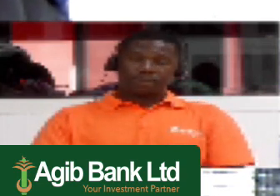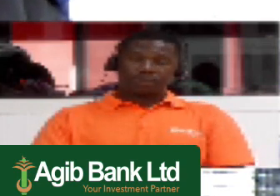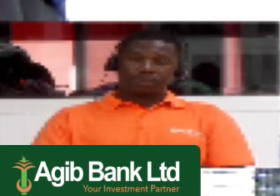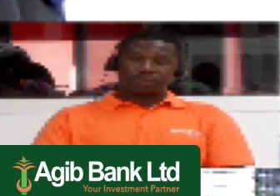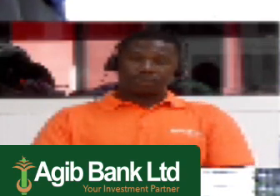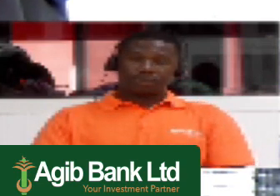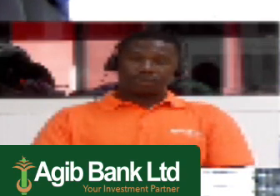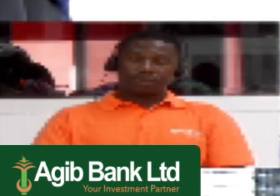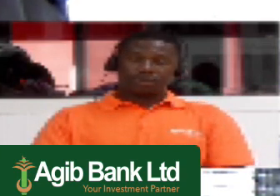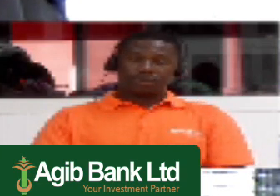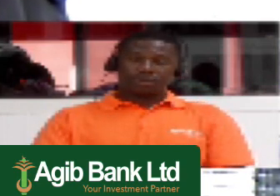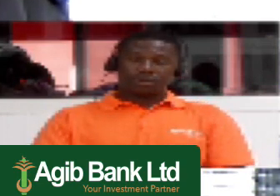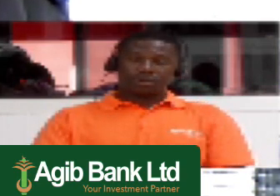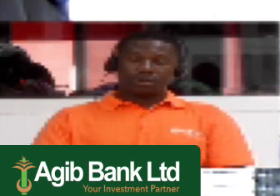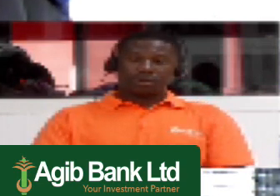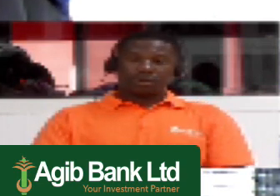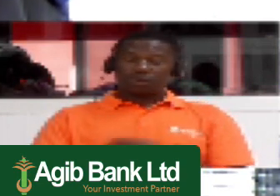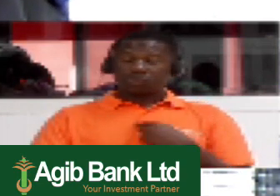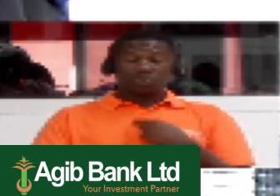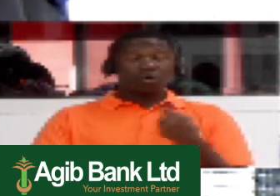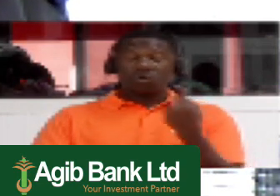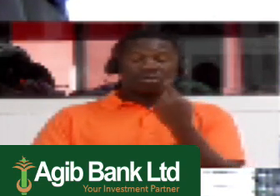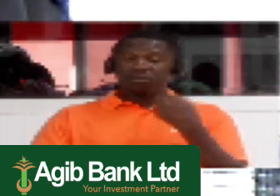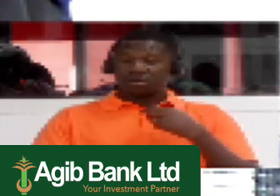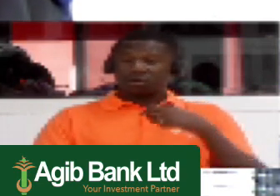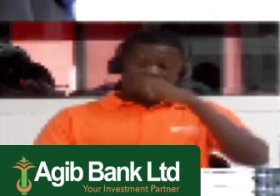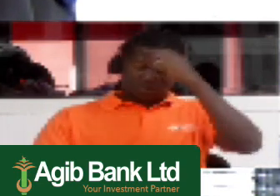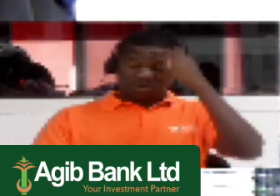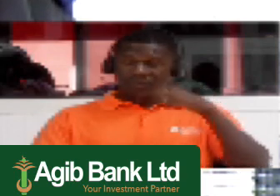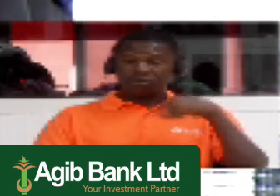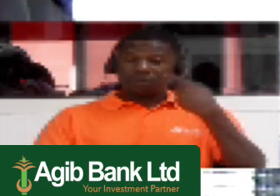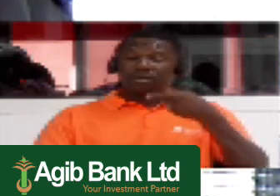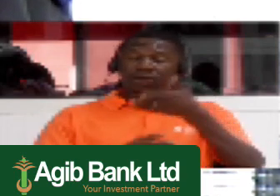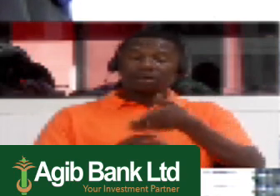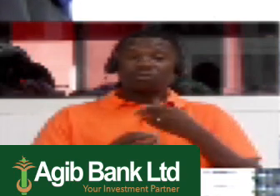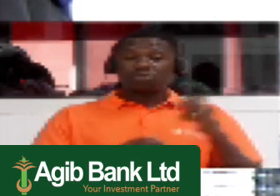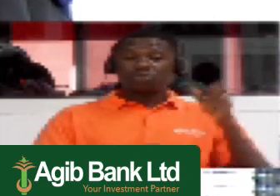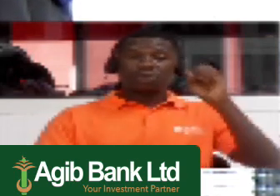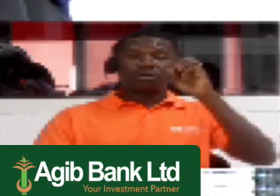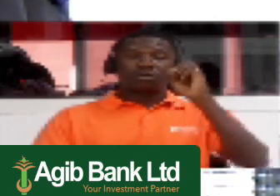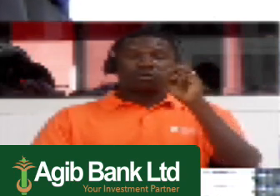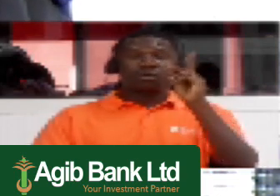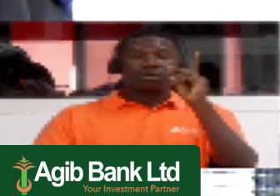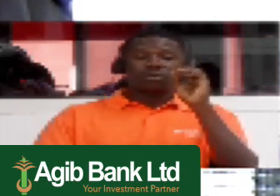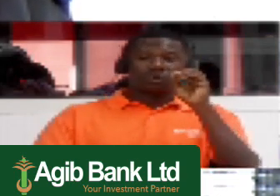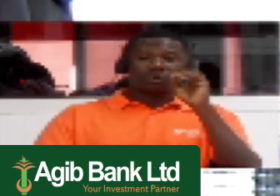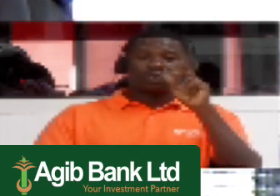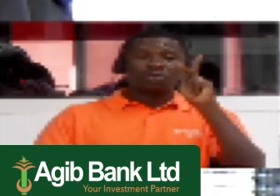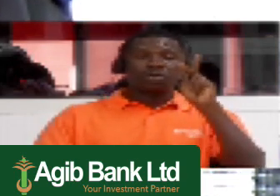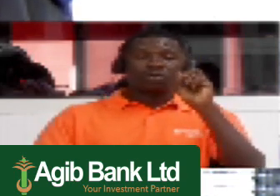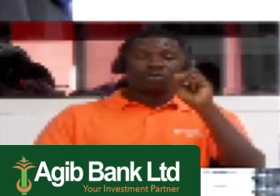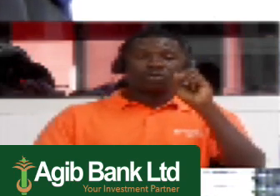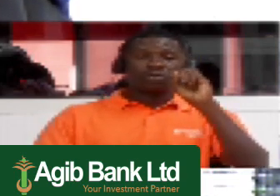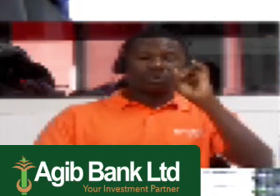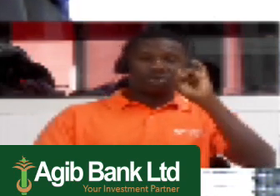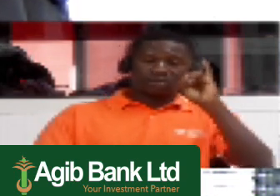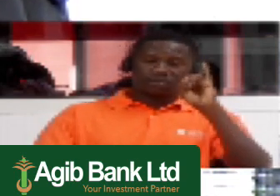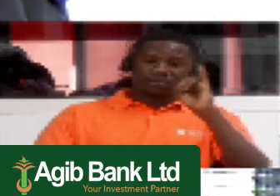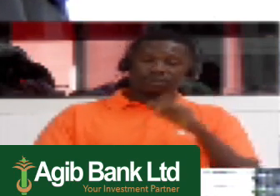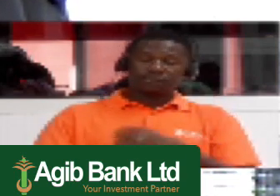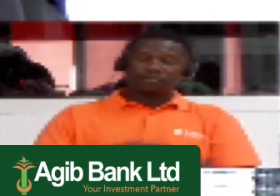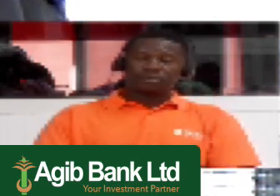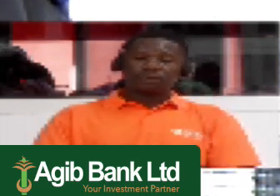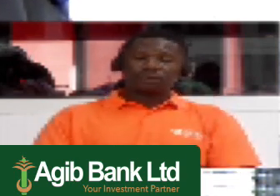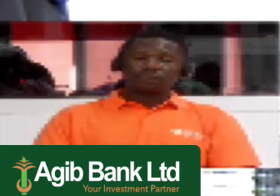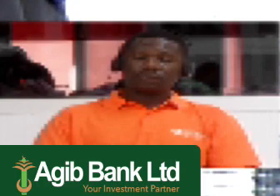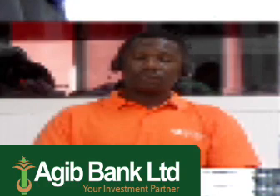Sotokoi. So that was always my mission from here to Sotokoi. Nakata Kanila, Natamita Jentela Doko Bantale. Nakana